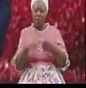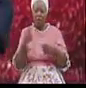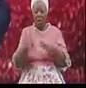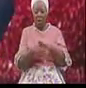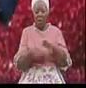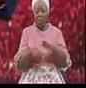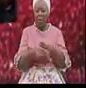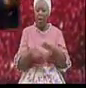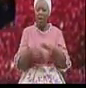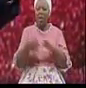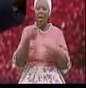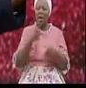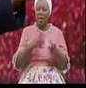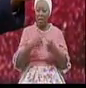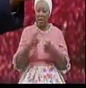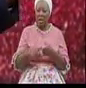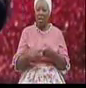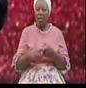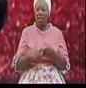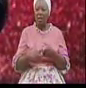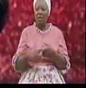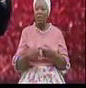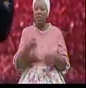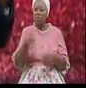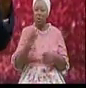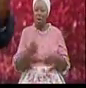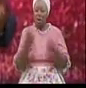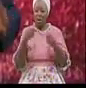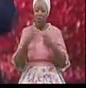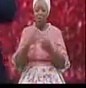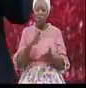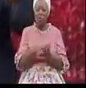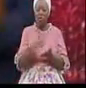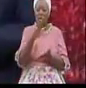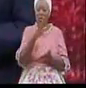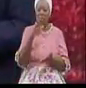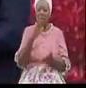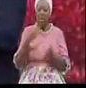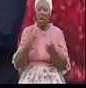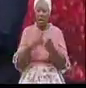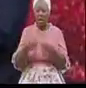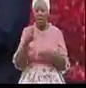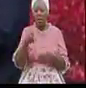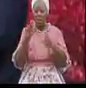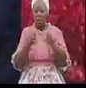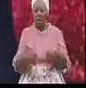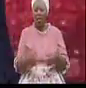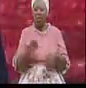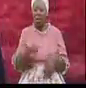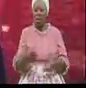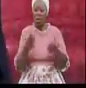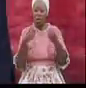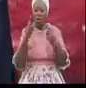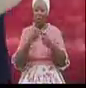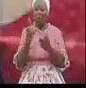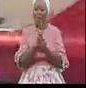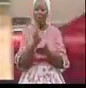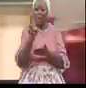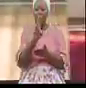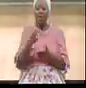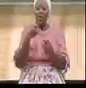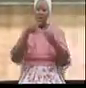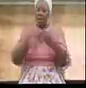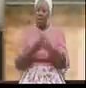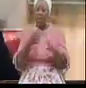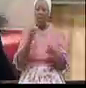primary, and then you can even come to the secondary, and you can come to the tertiary. Begin with